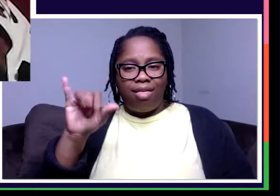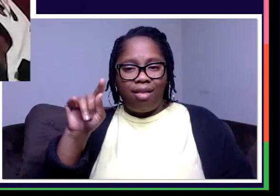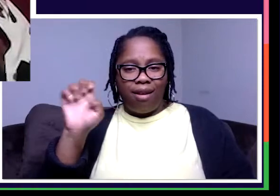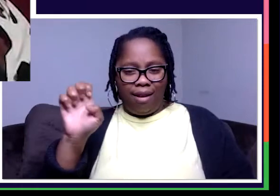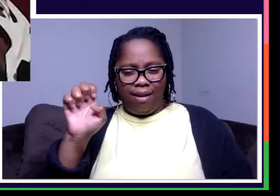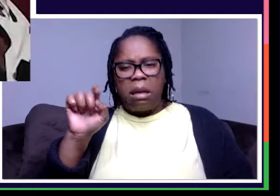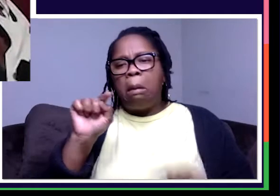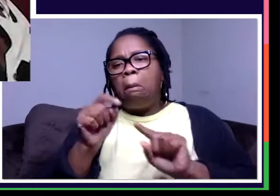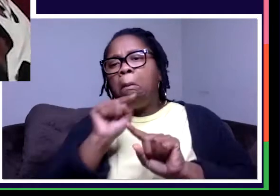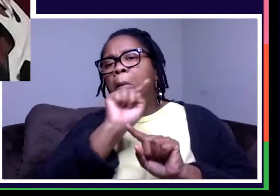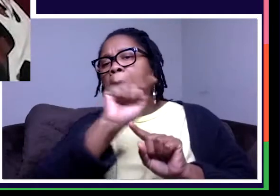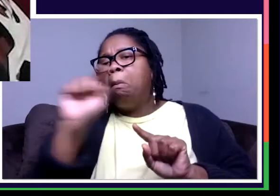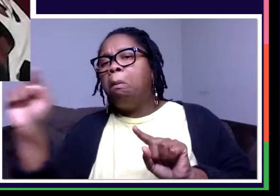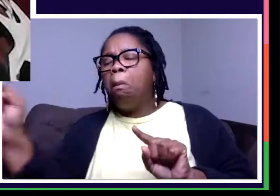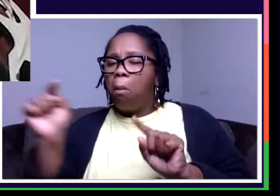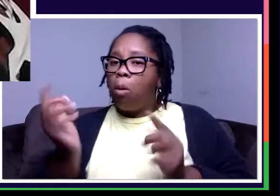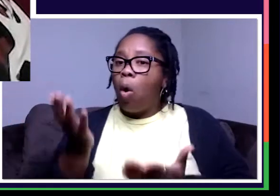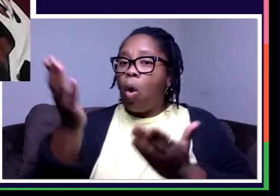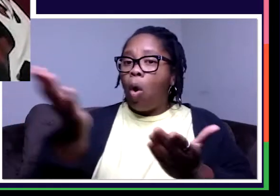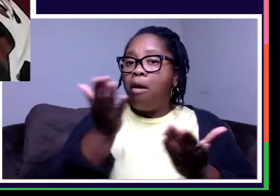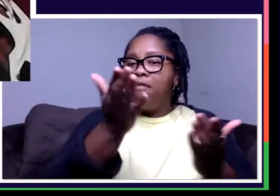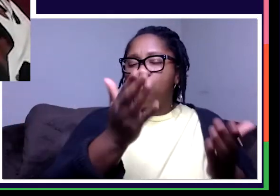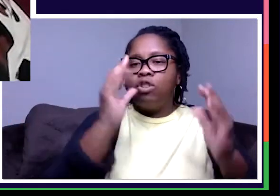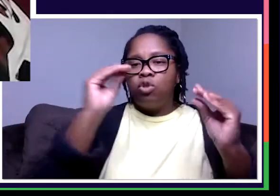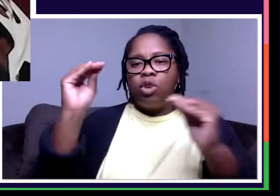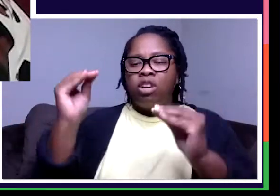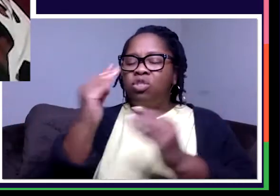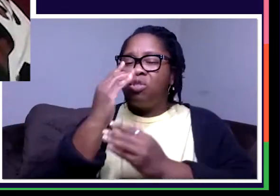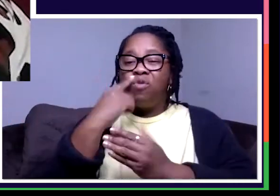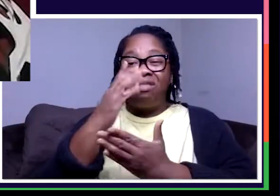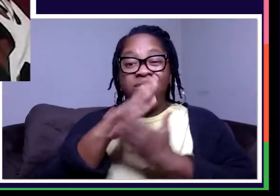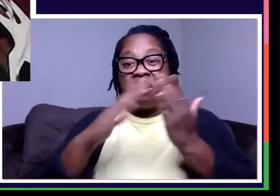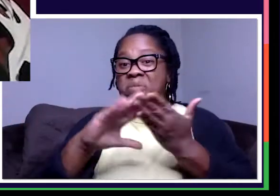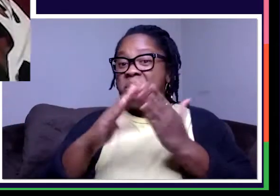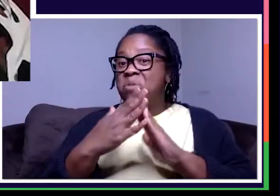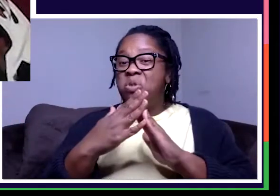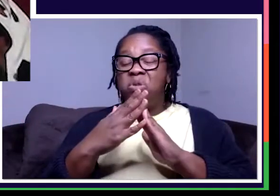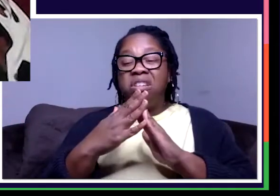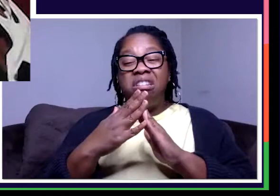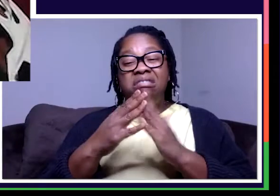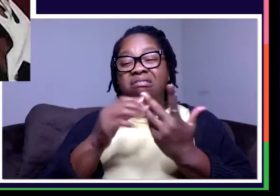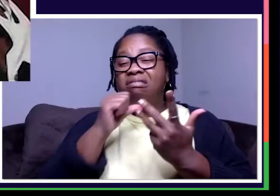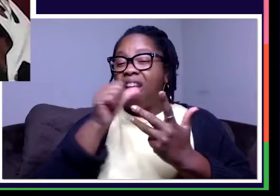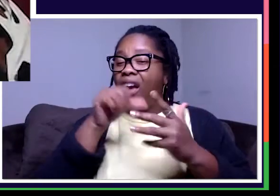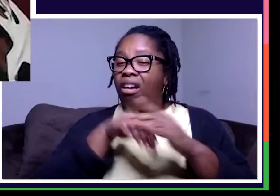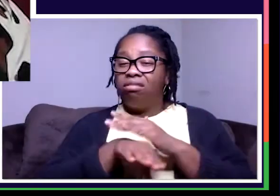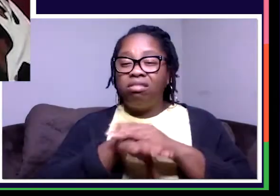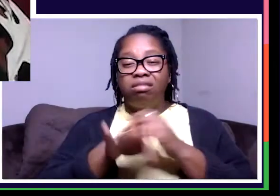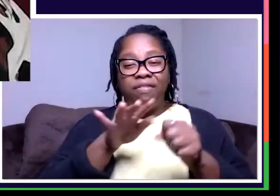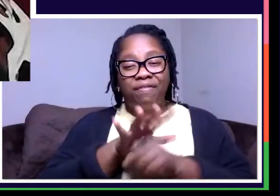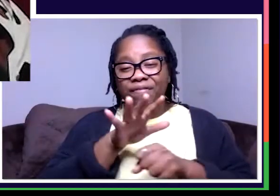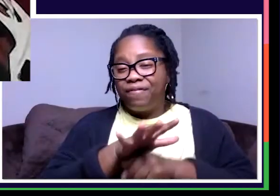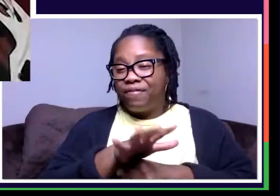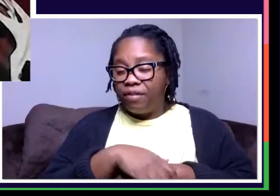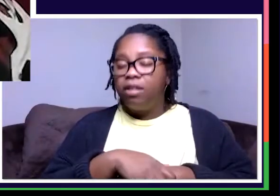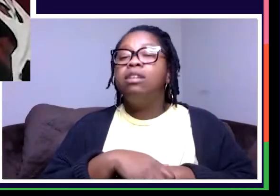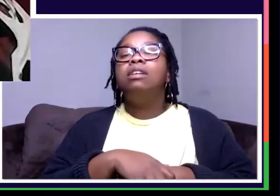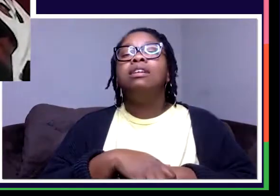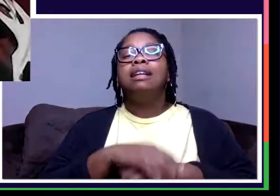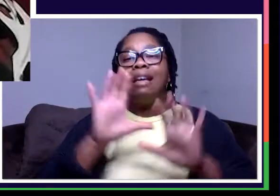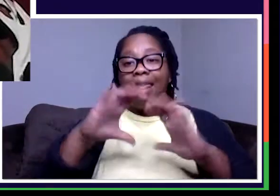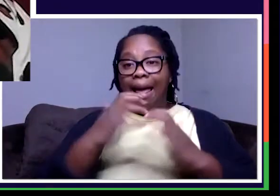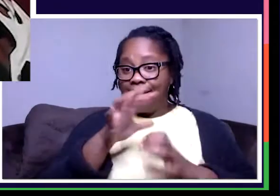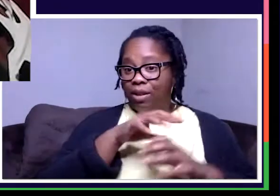satellite locations offering instruction in some of our most underserved communities.